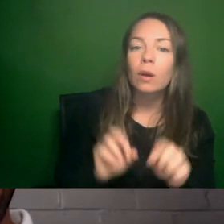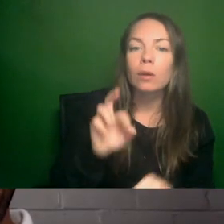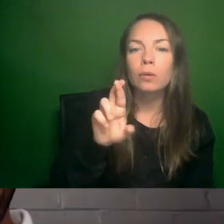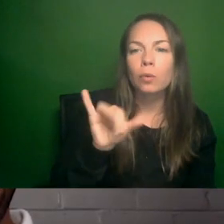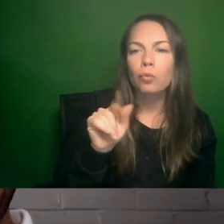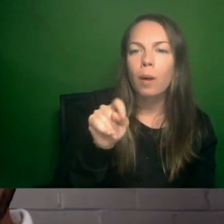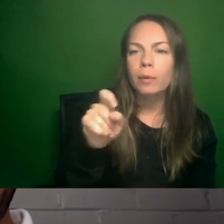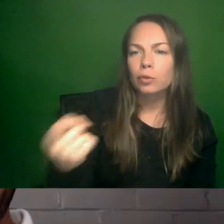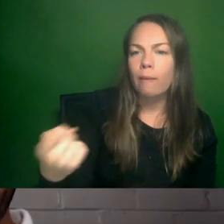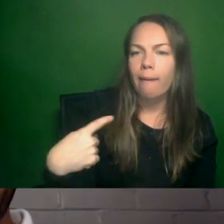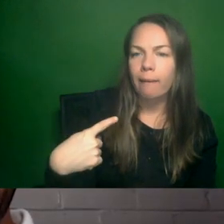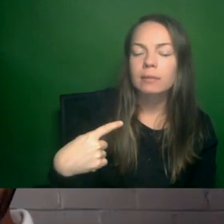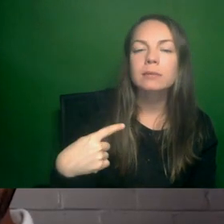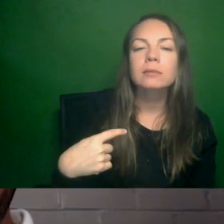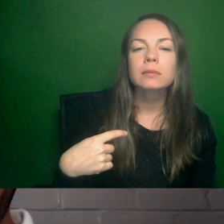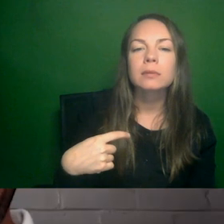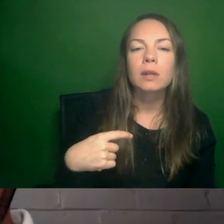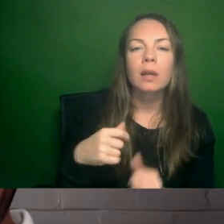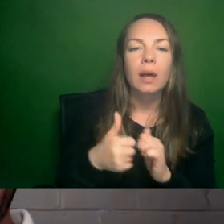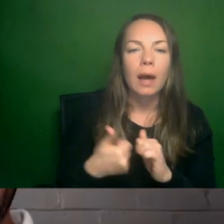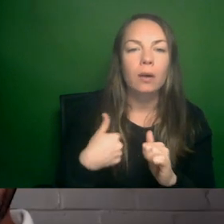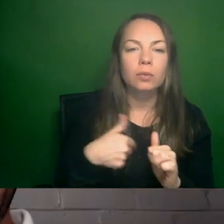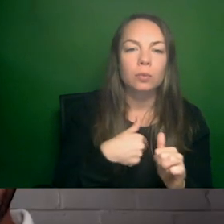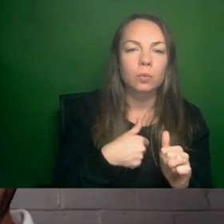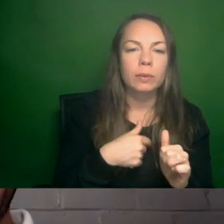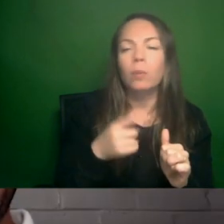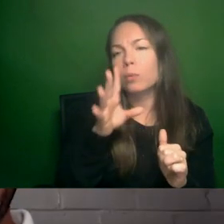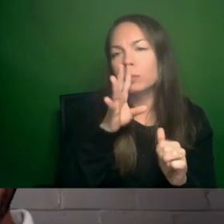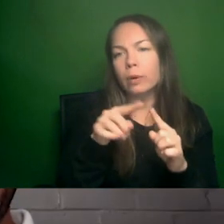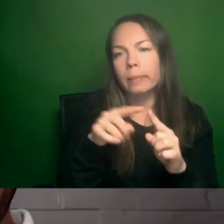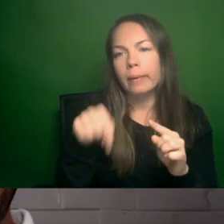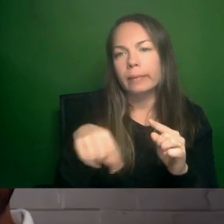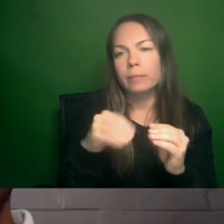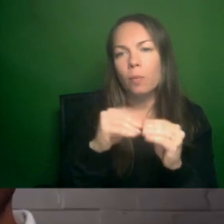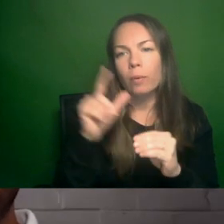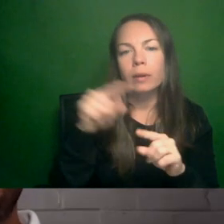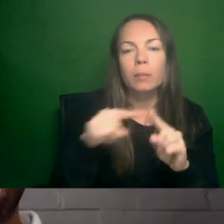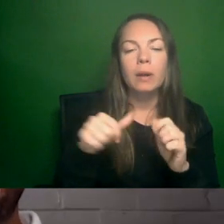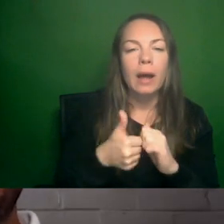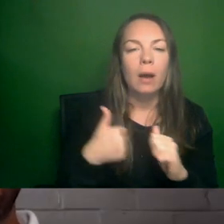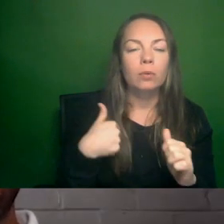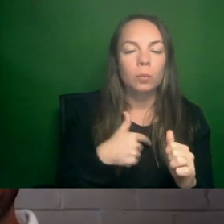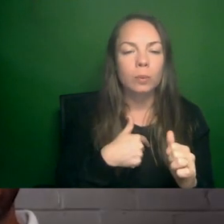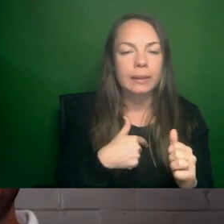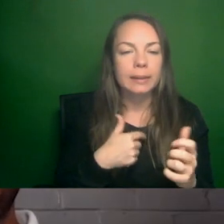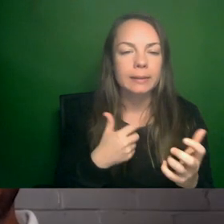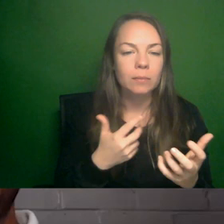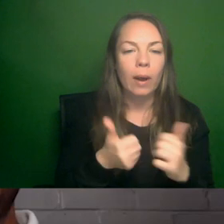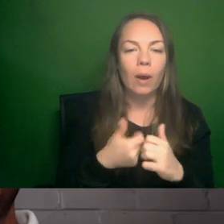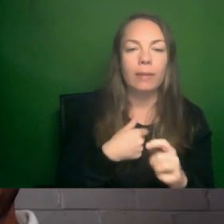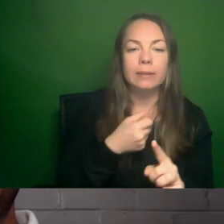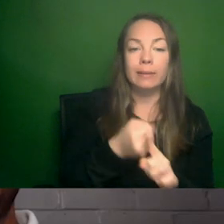you know, well, how do we, and I know this part of the emphasis that we'll talk later about is, well, how does this